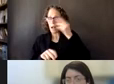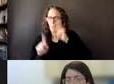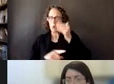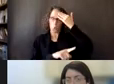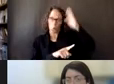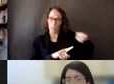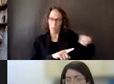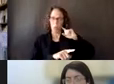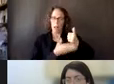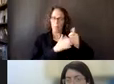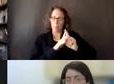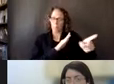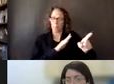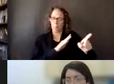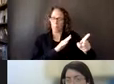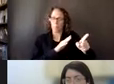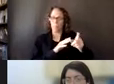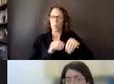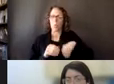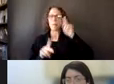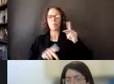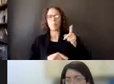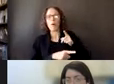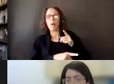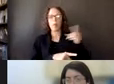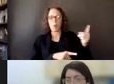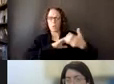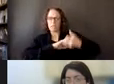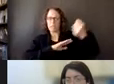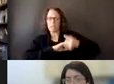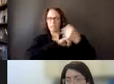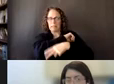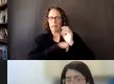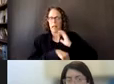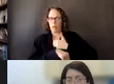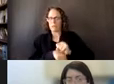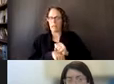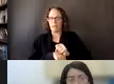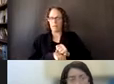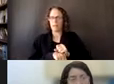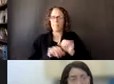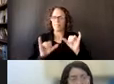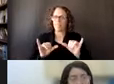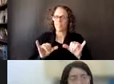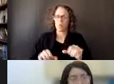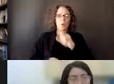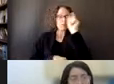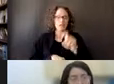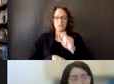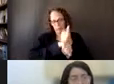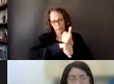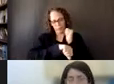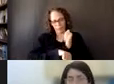runaways or who were stealing runaways and leading them to freedom. And so certainly Texas was shaped by these